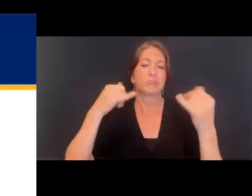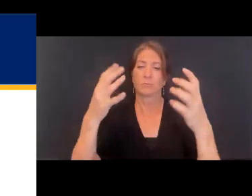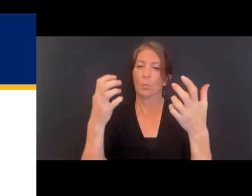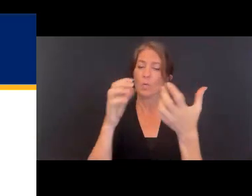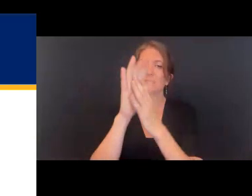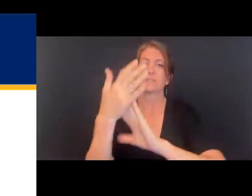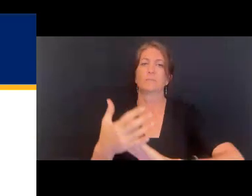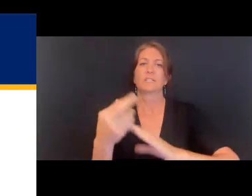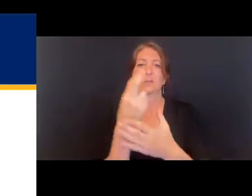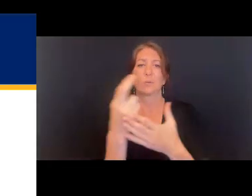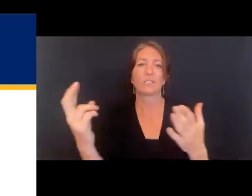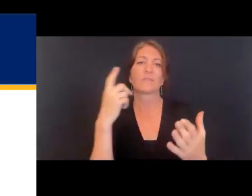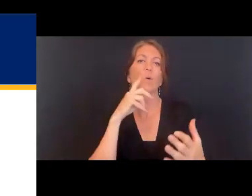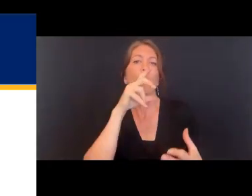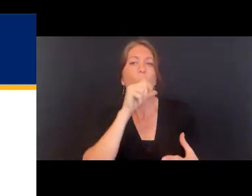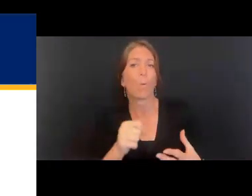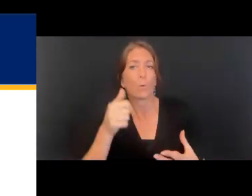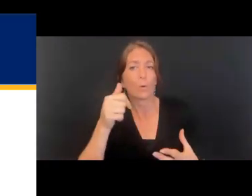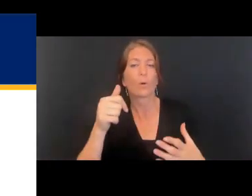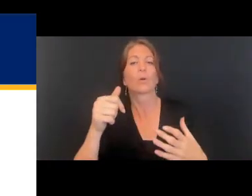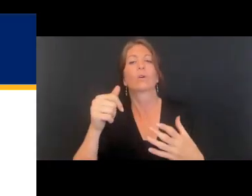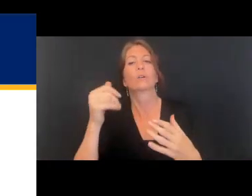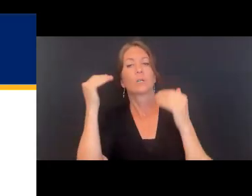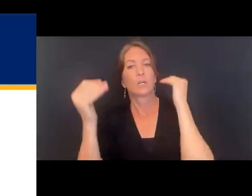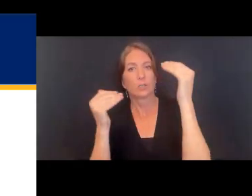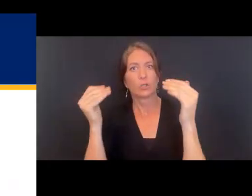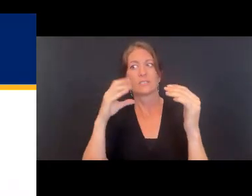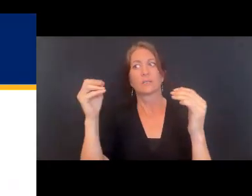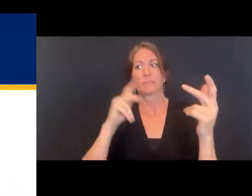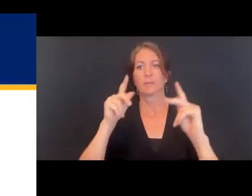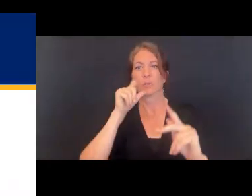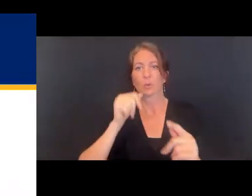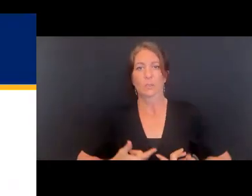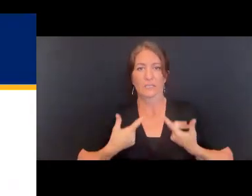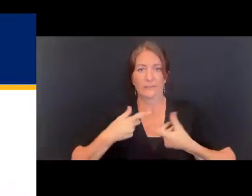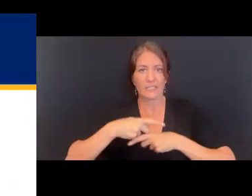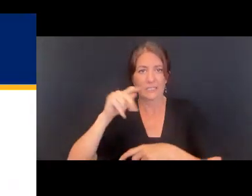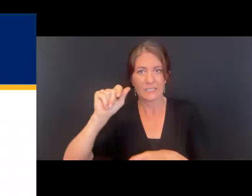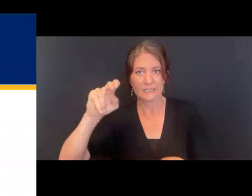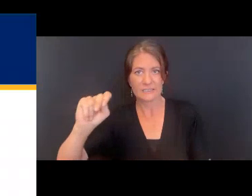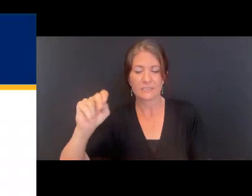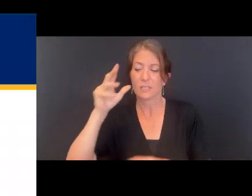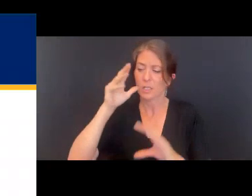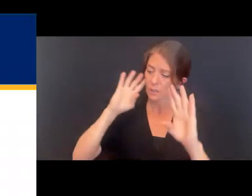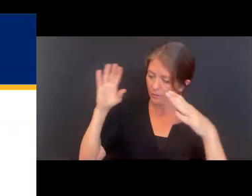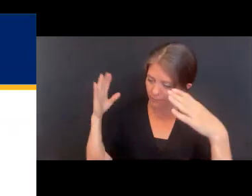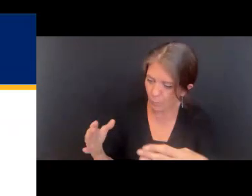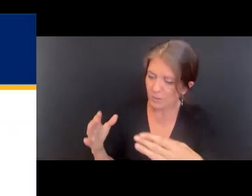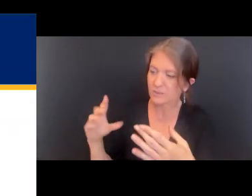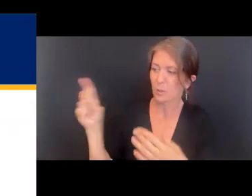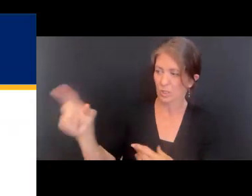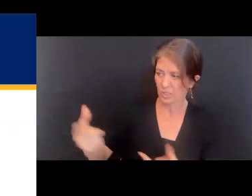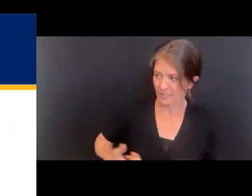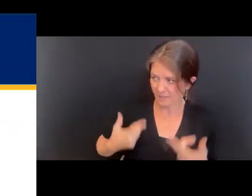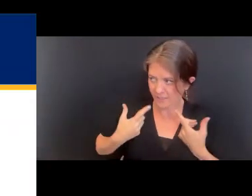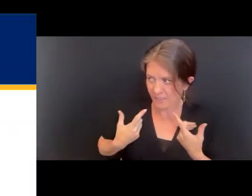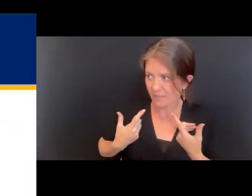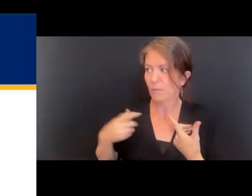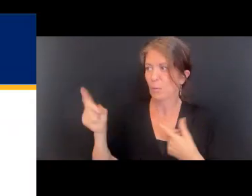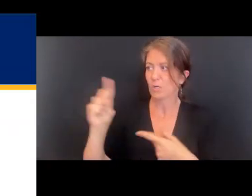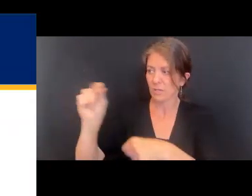living with disabilities in Kansas. And we're going to focus on meeting people where they live, work, and socialize. We